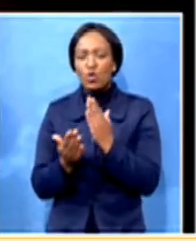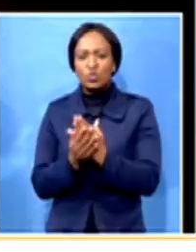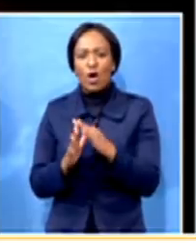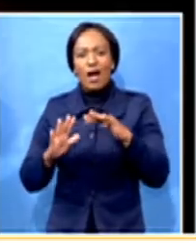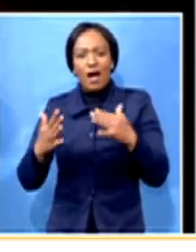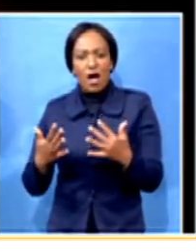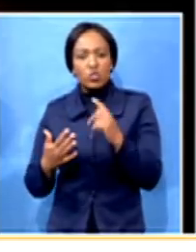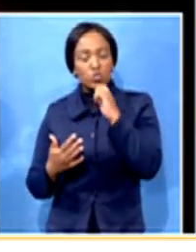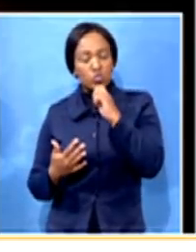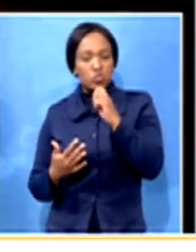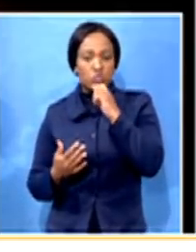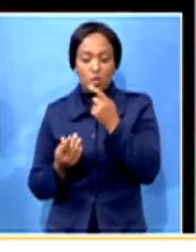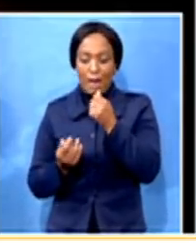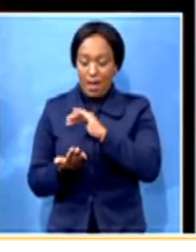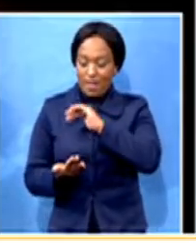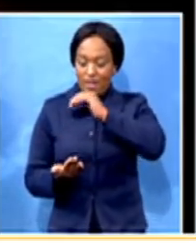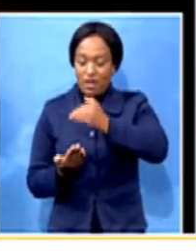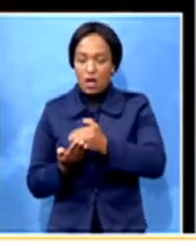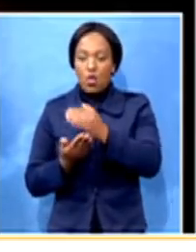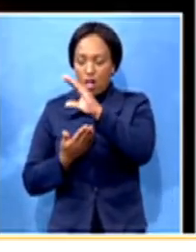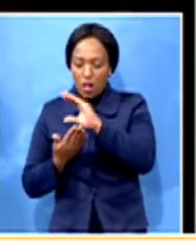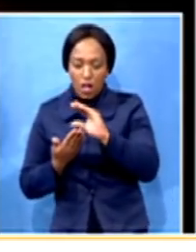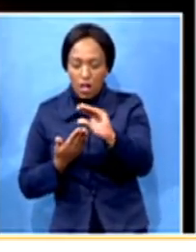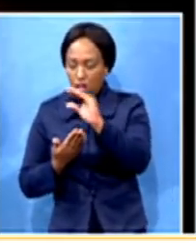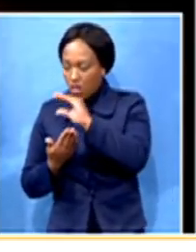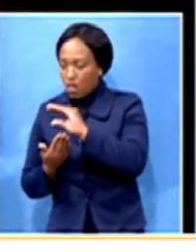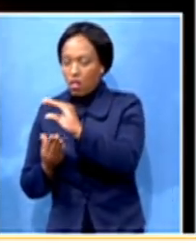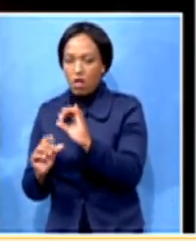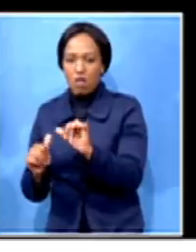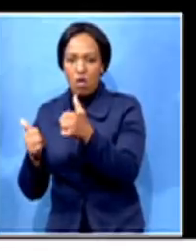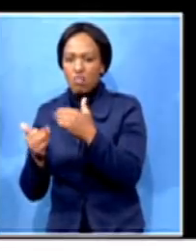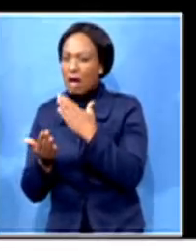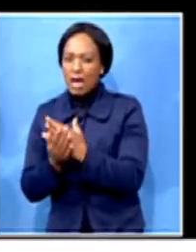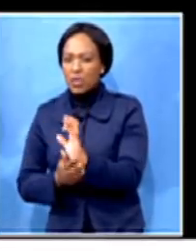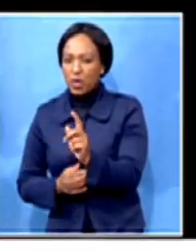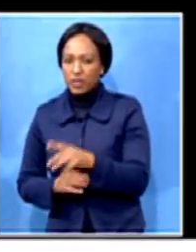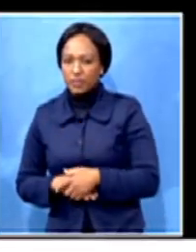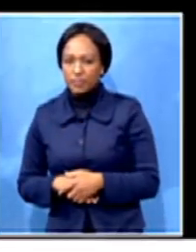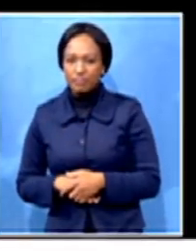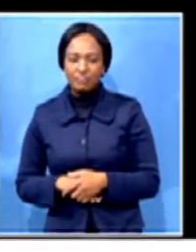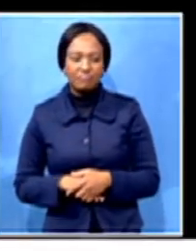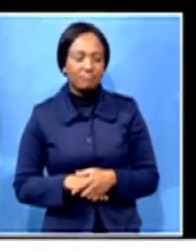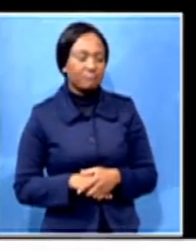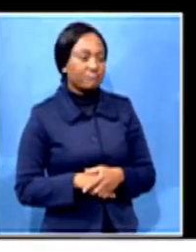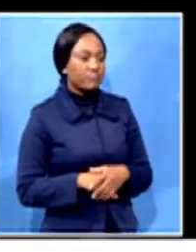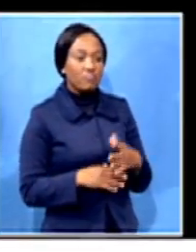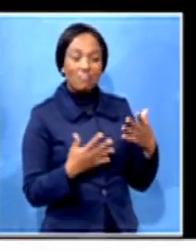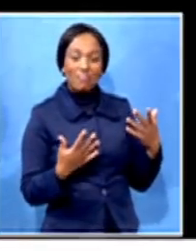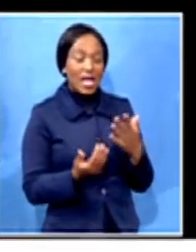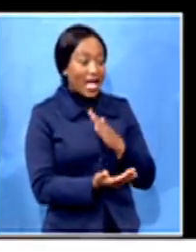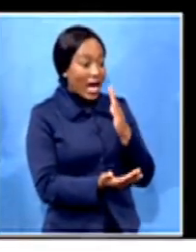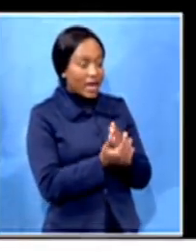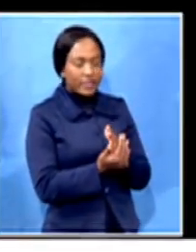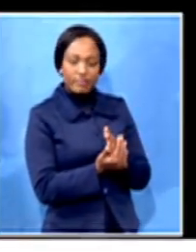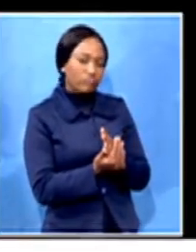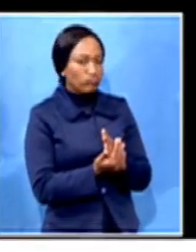money would be going to good investments? Well, there are simply no guarantees, and I think we need to be